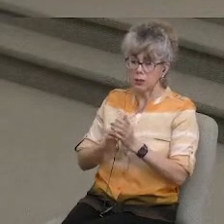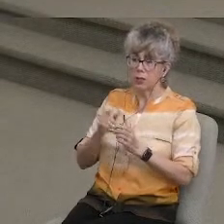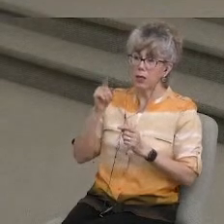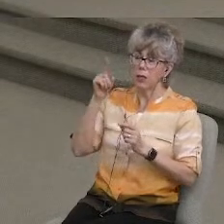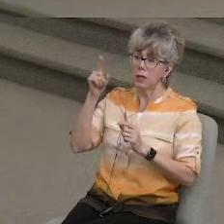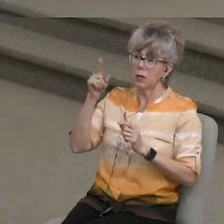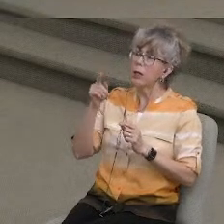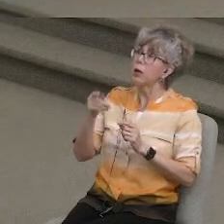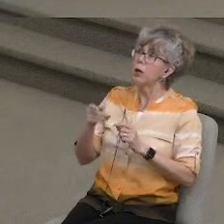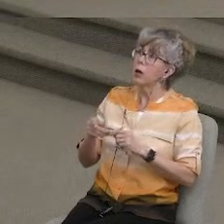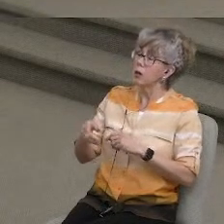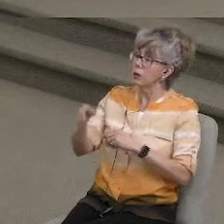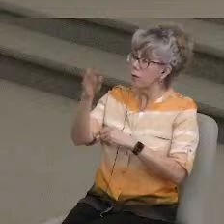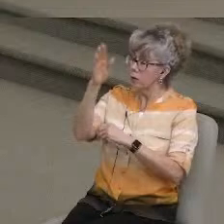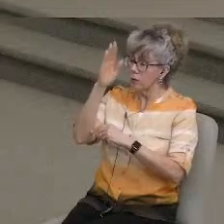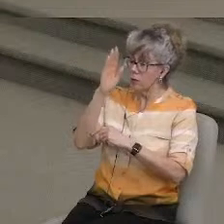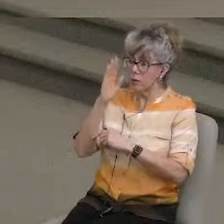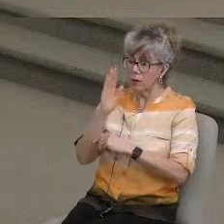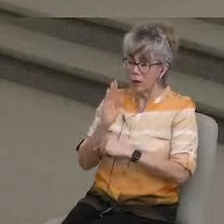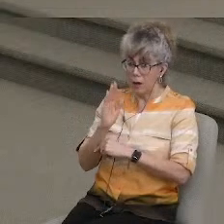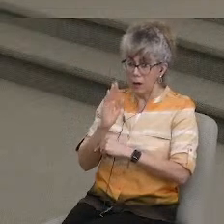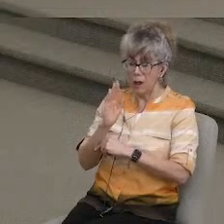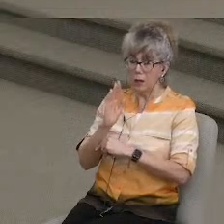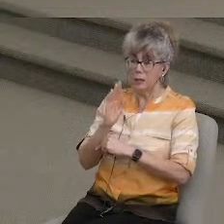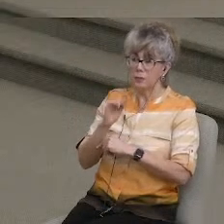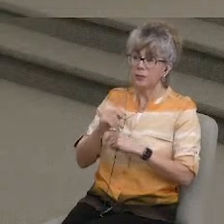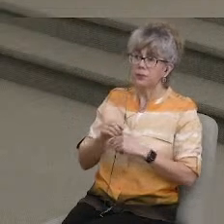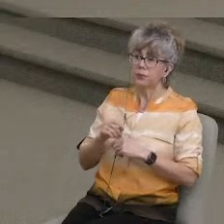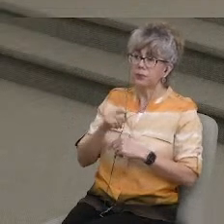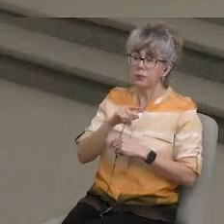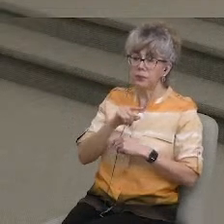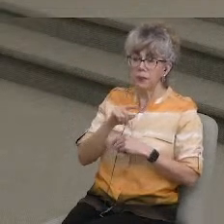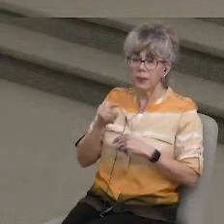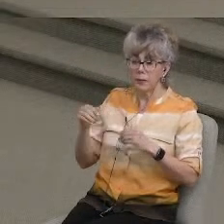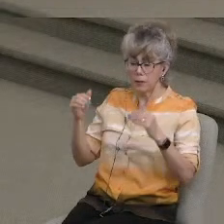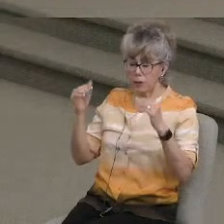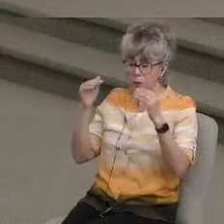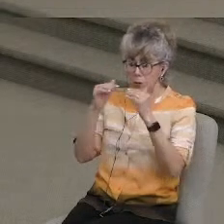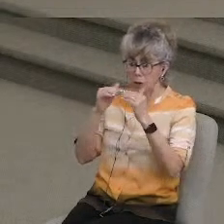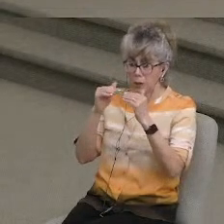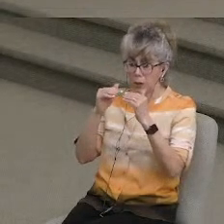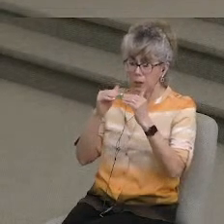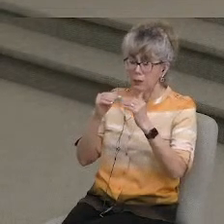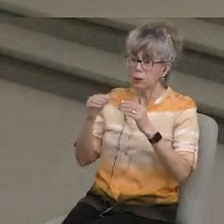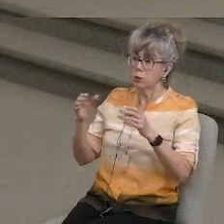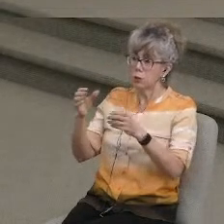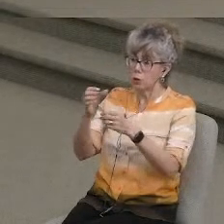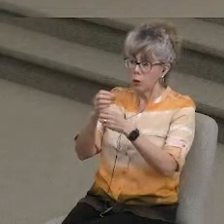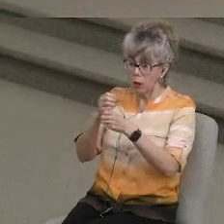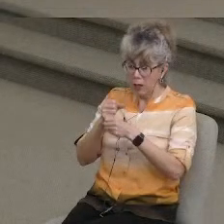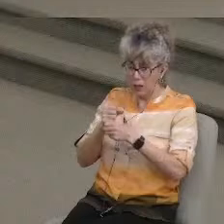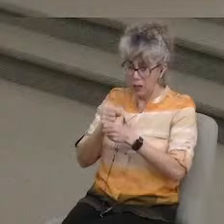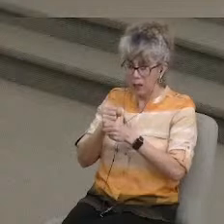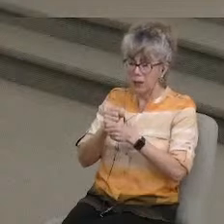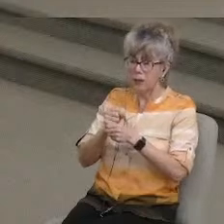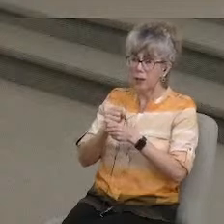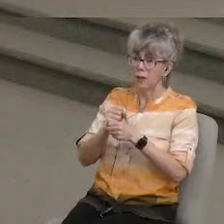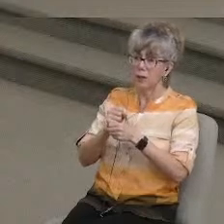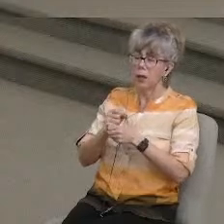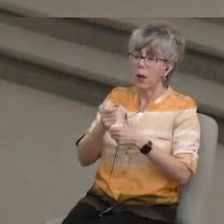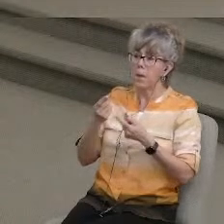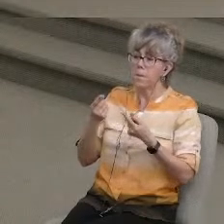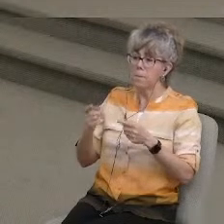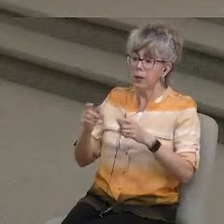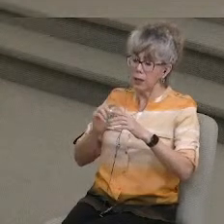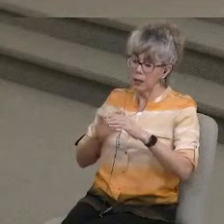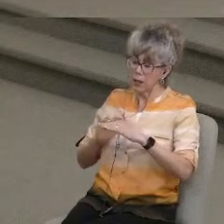of God, did not count equality with God a thing to be held on to or grasped, but he